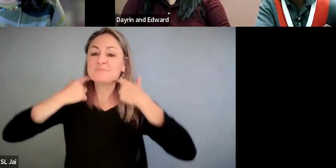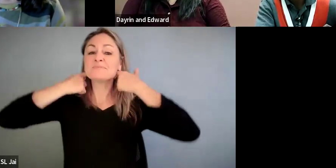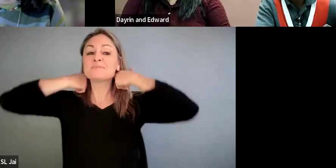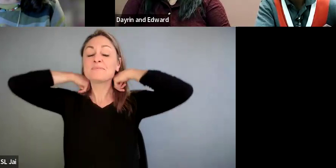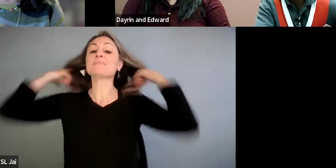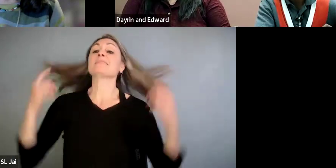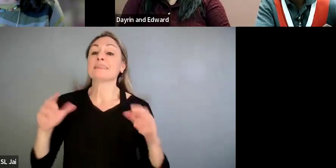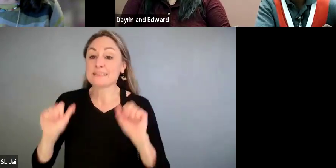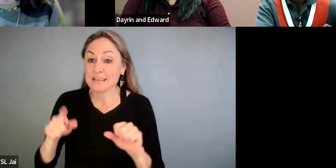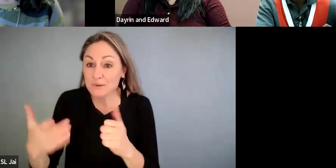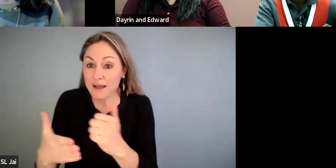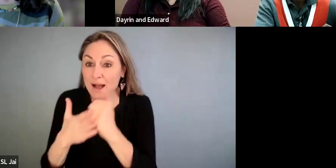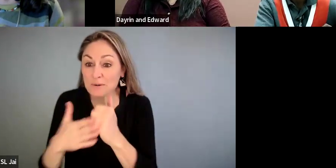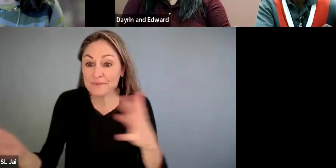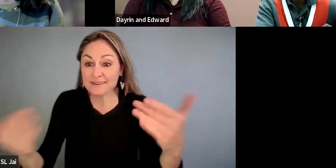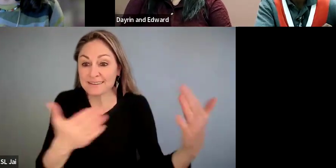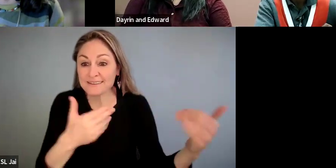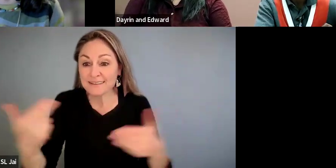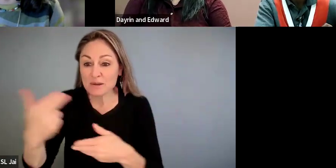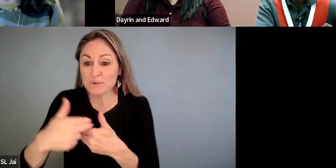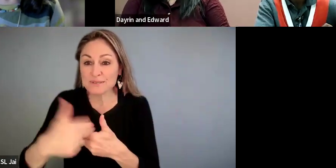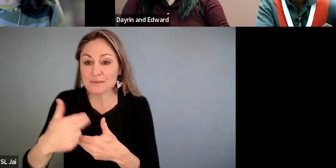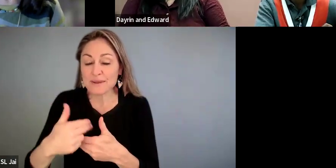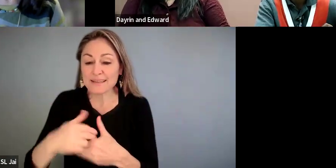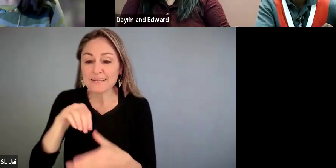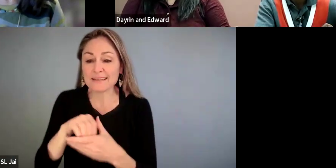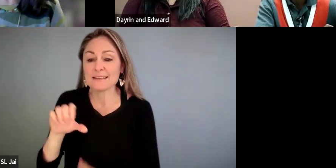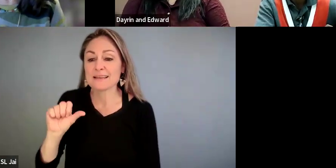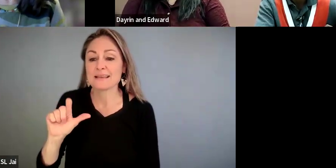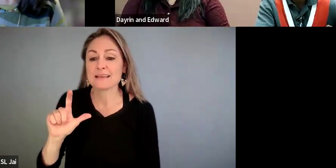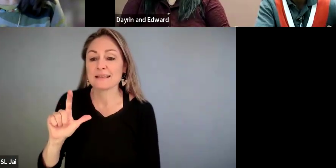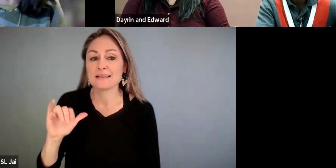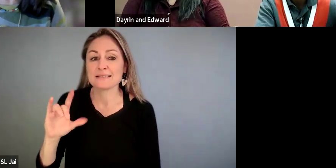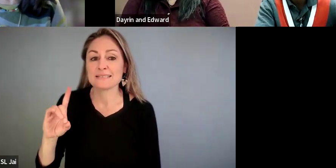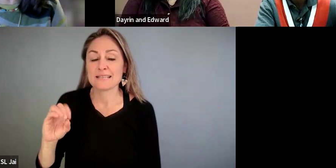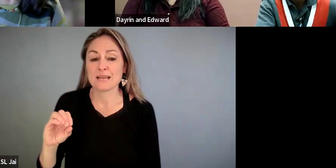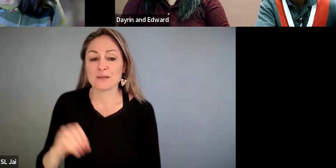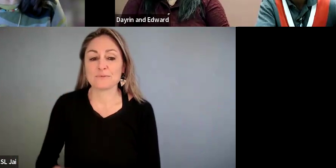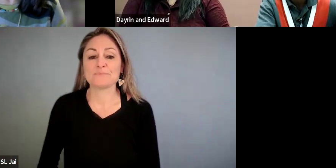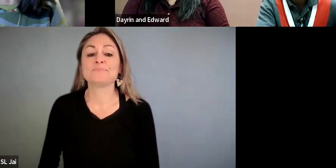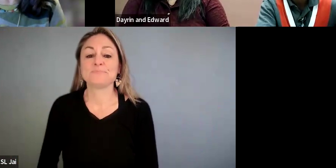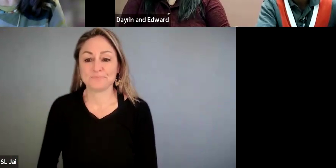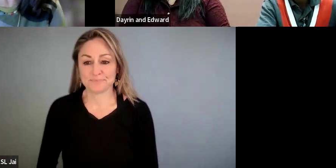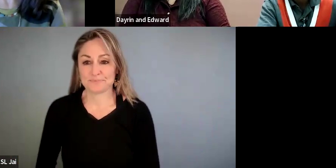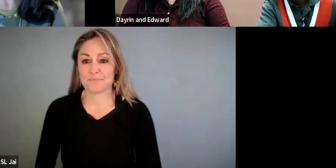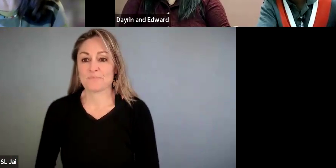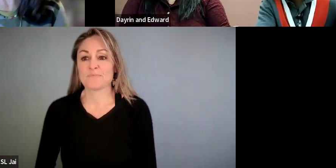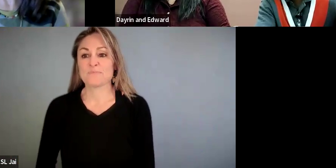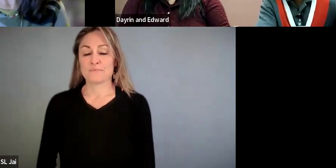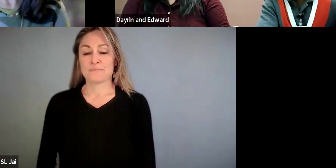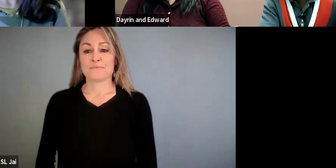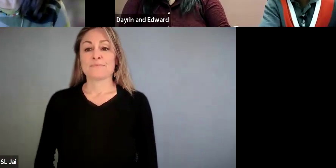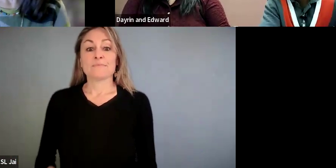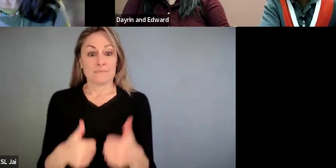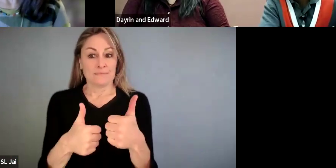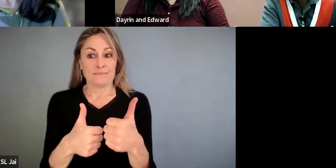Could you help us and participate at this moment in the Slido? And